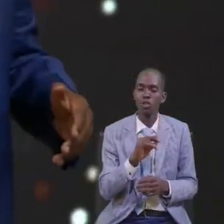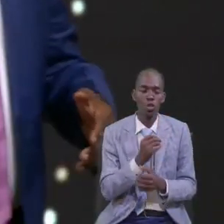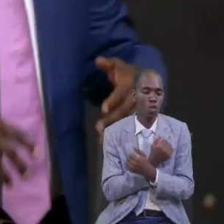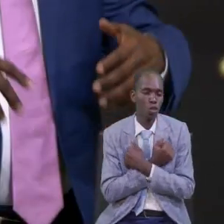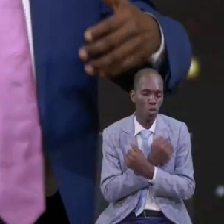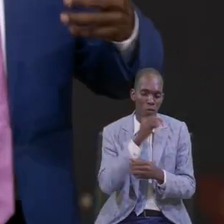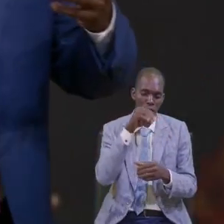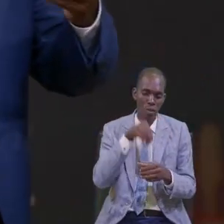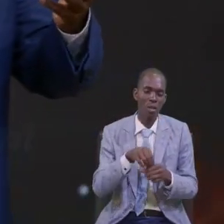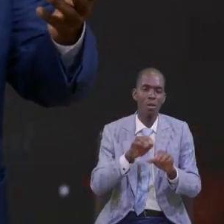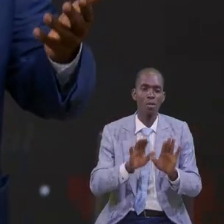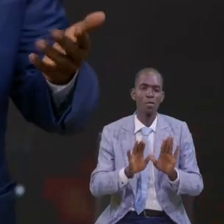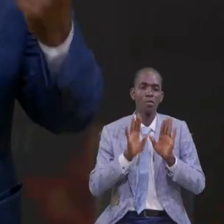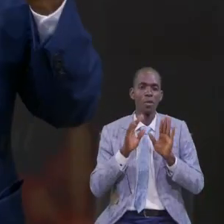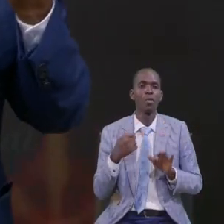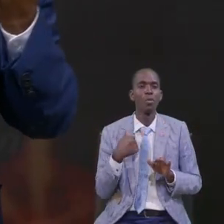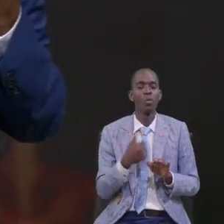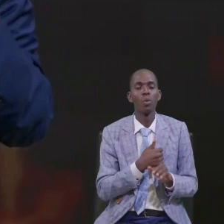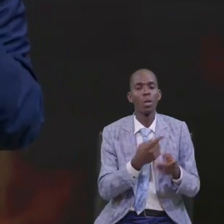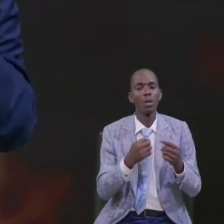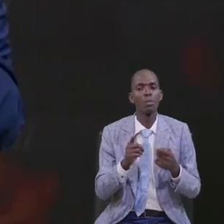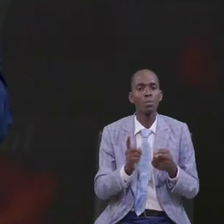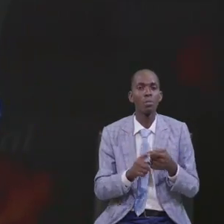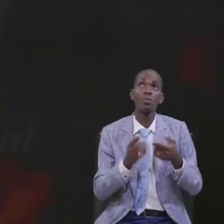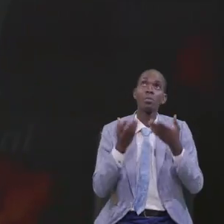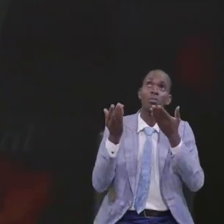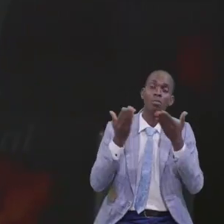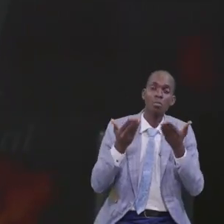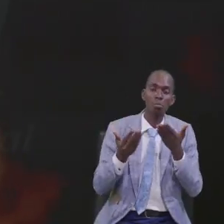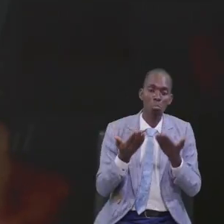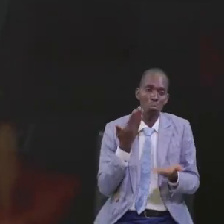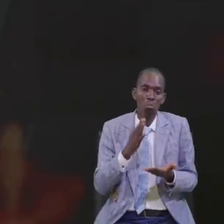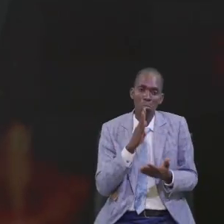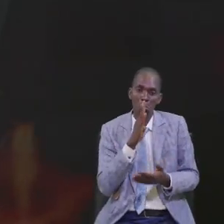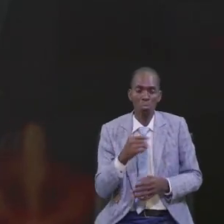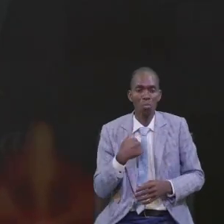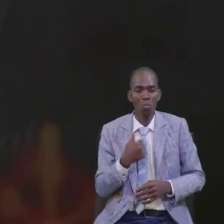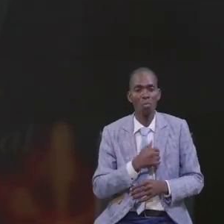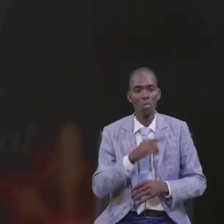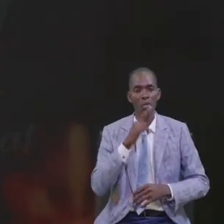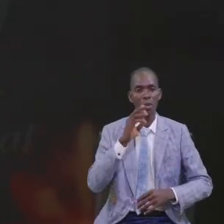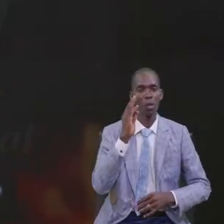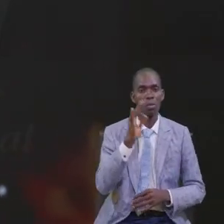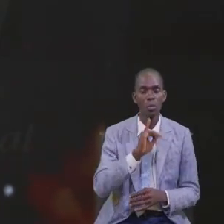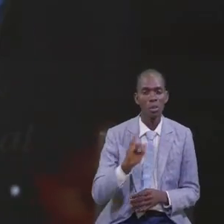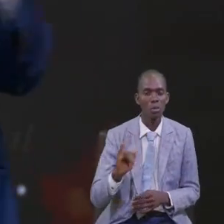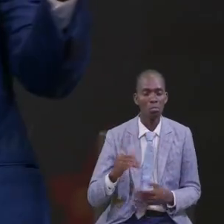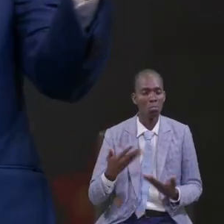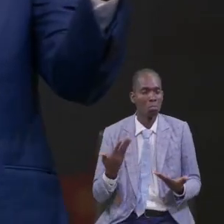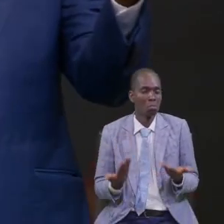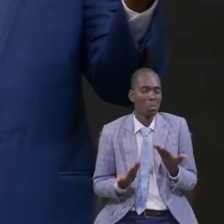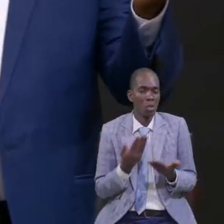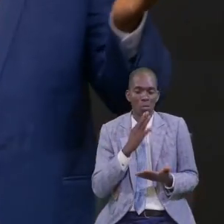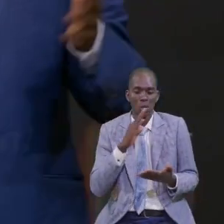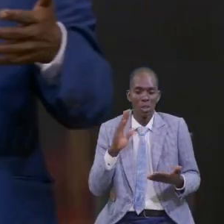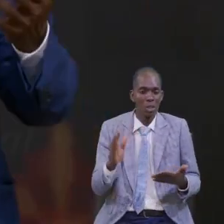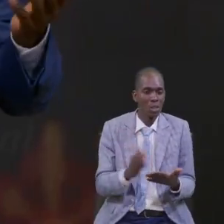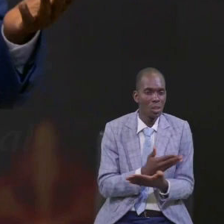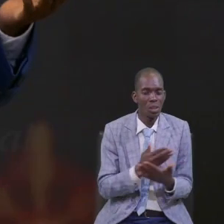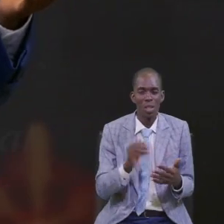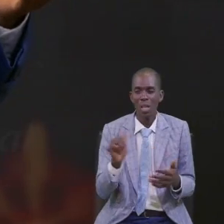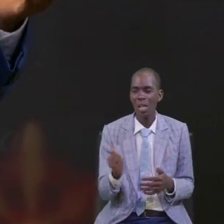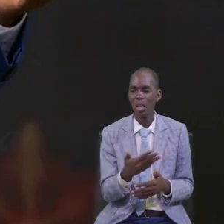fear. We come to serve, whether we're preaching or we're singing or we're counseling, anything we